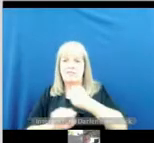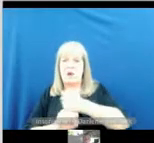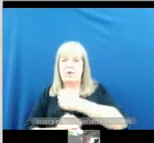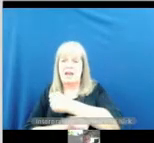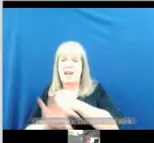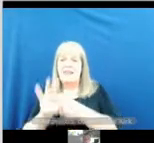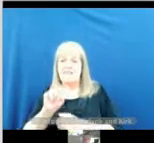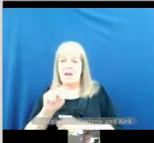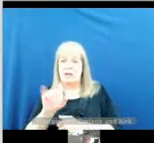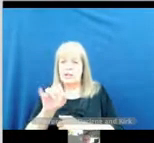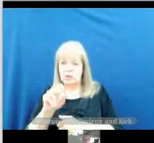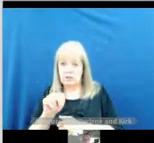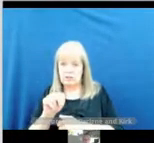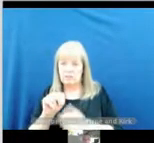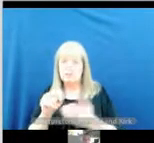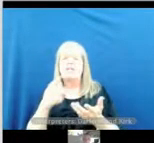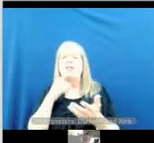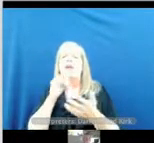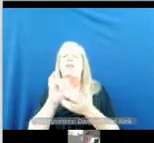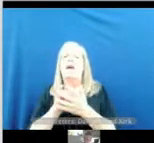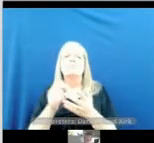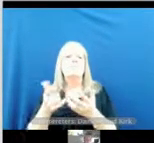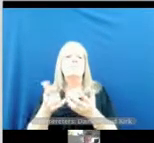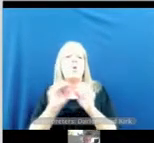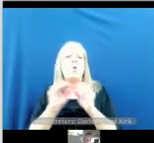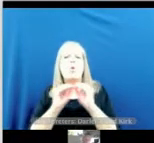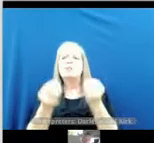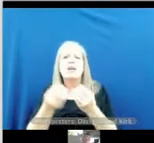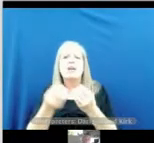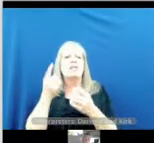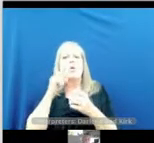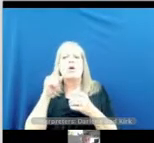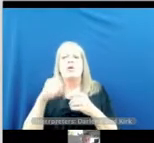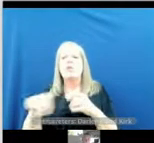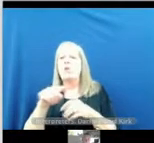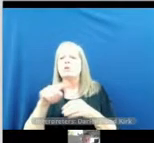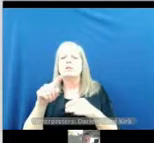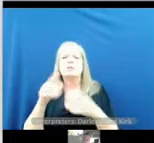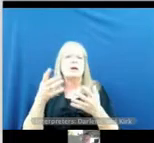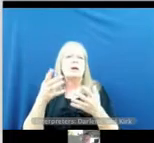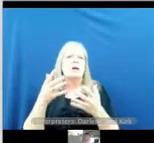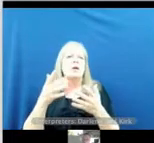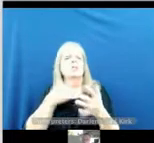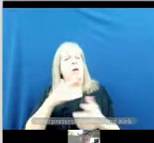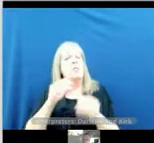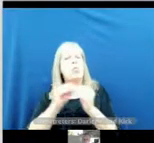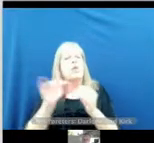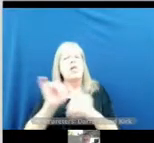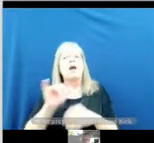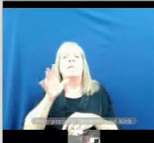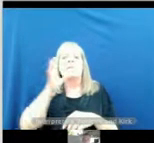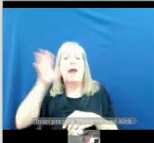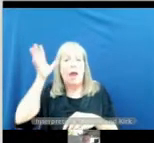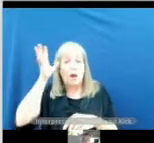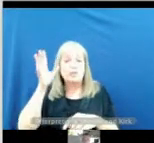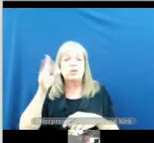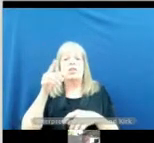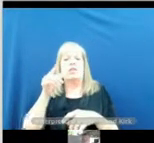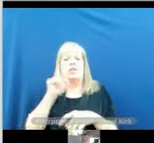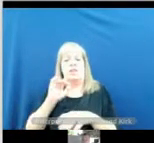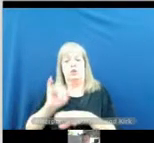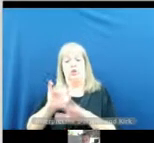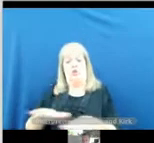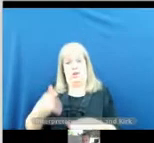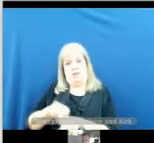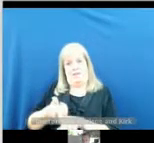So this is an organization for people who have the parents, most likely the parents of children who have Charge syndrome. And they